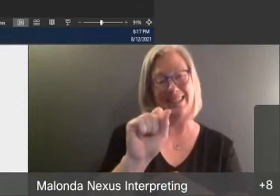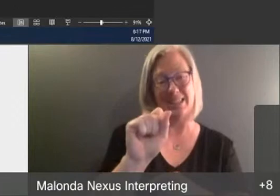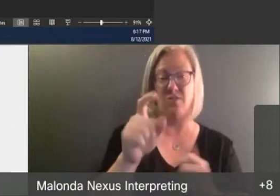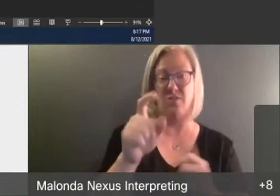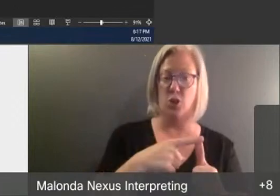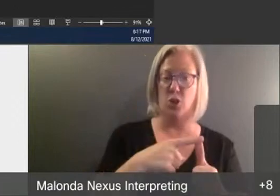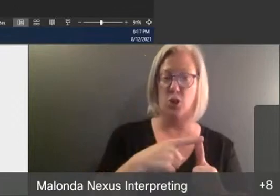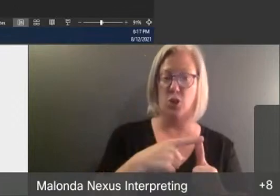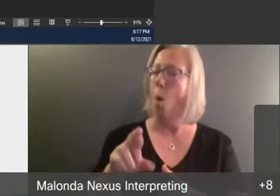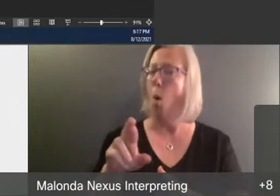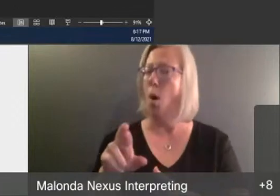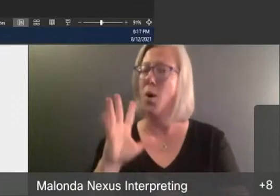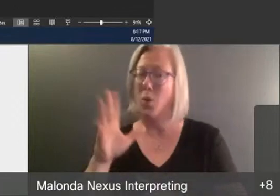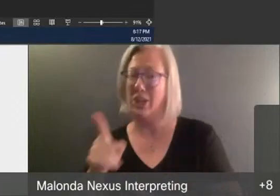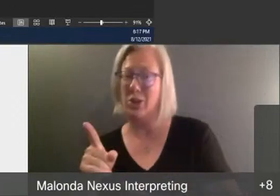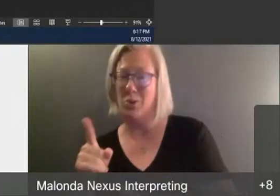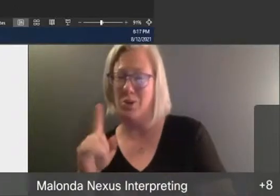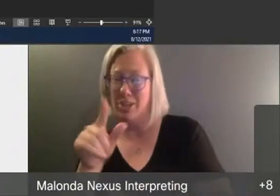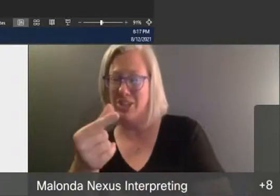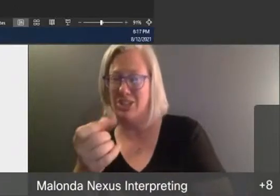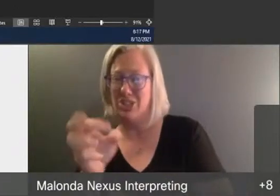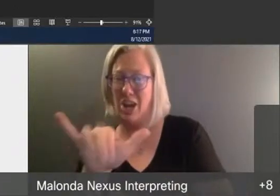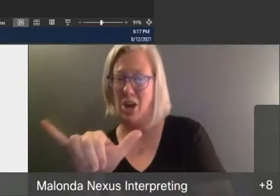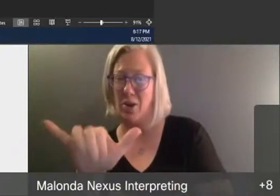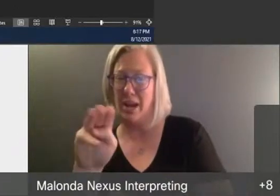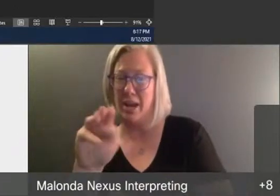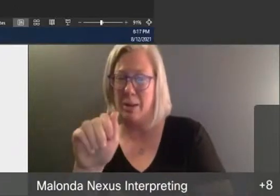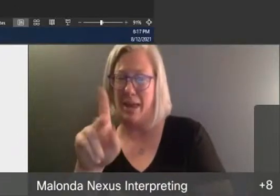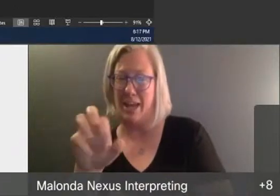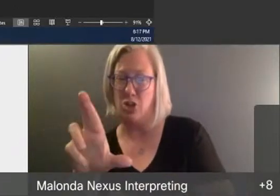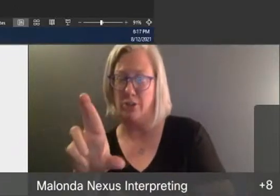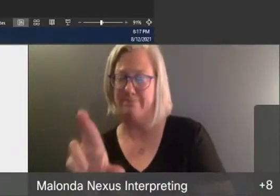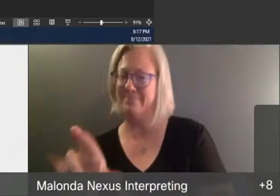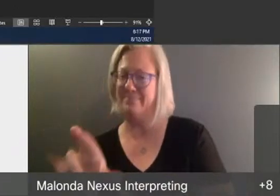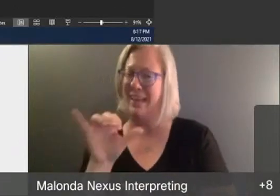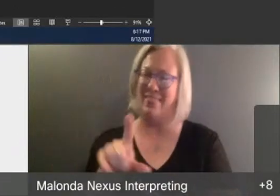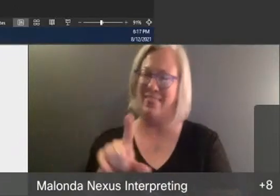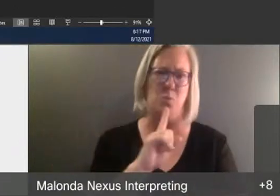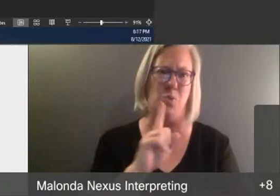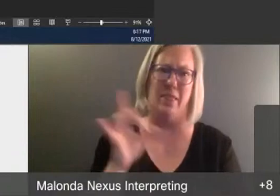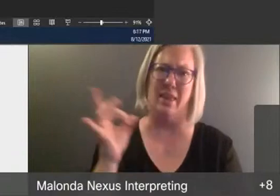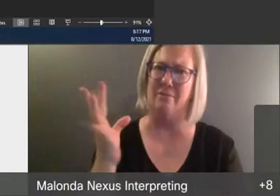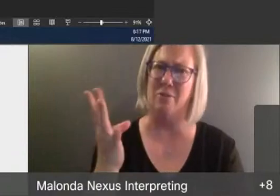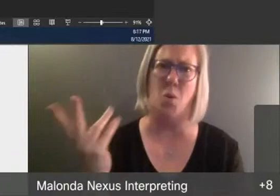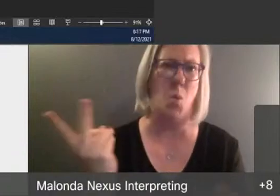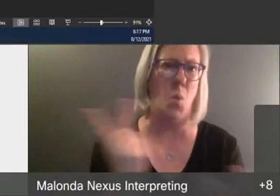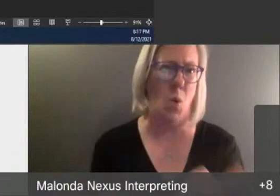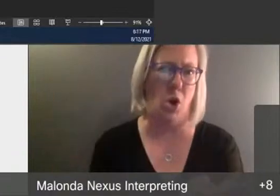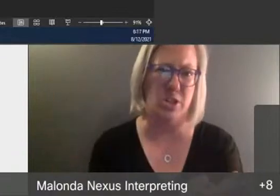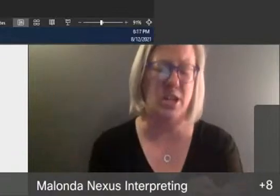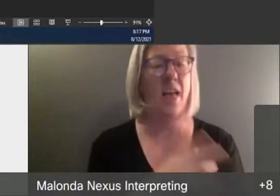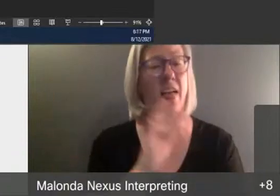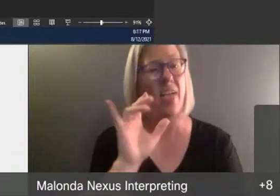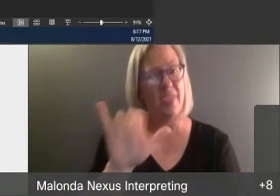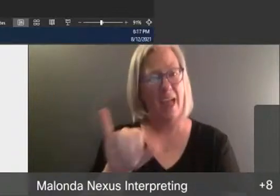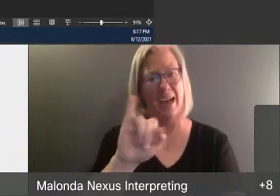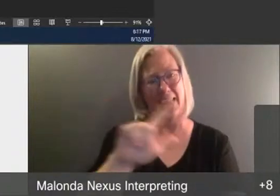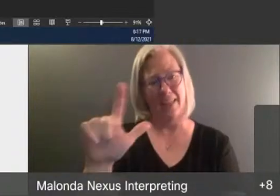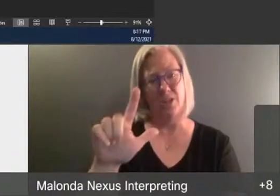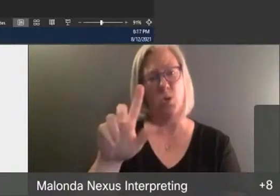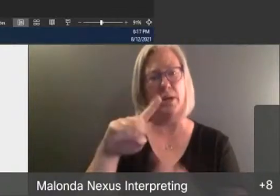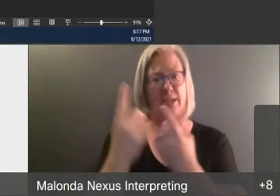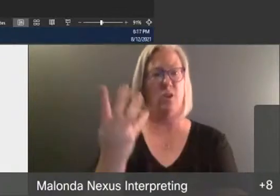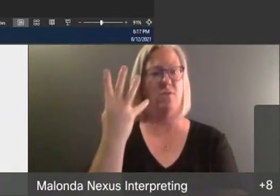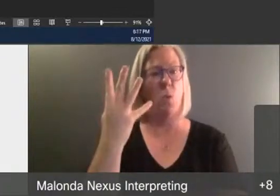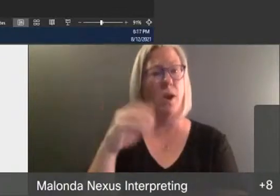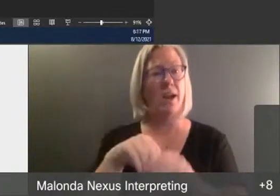gerrymander? This is about egregious gerrymanders I've ever seen. This is the Illinois District 4 in Chicago.